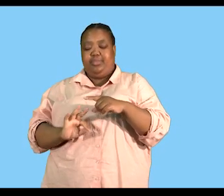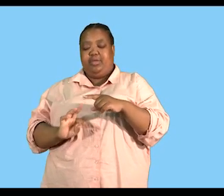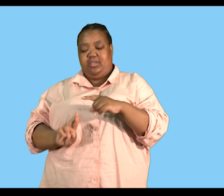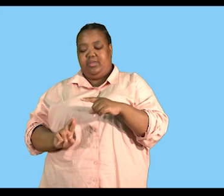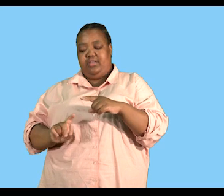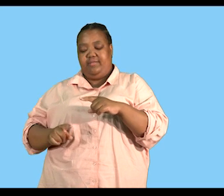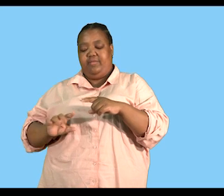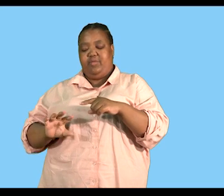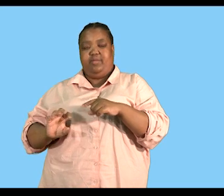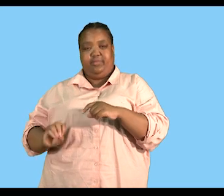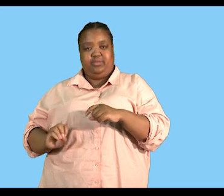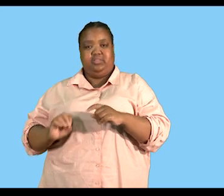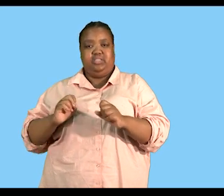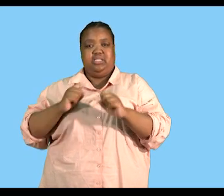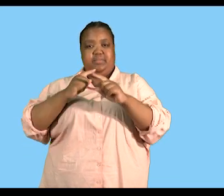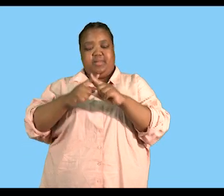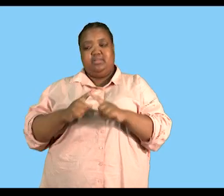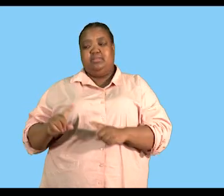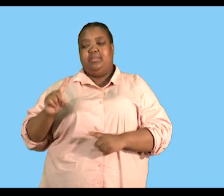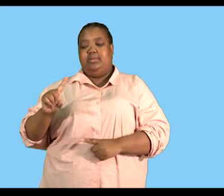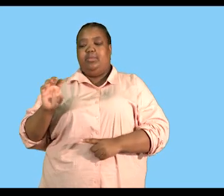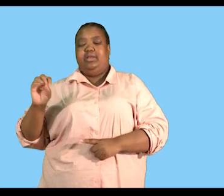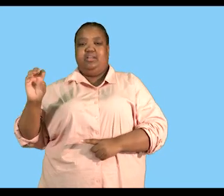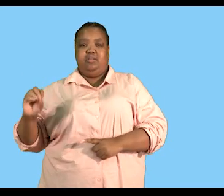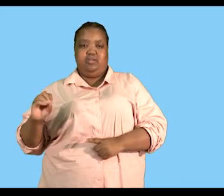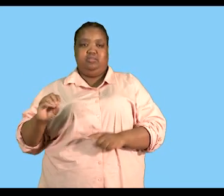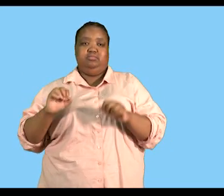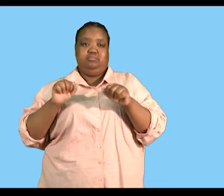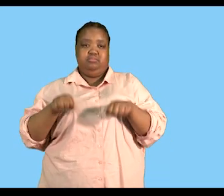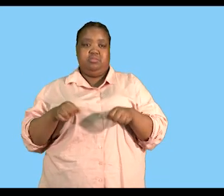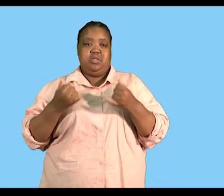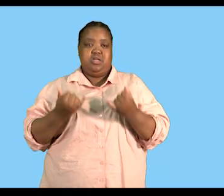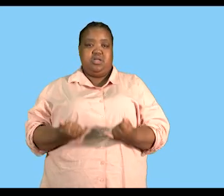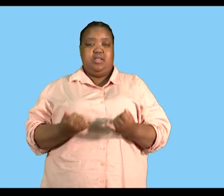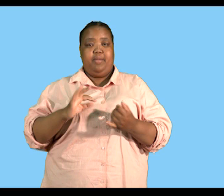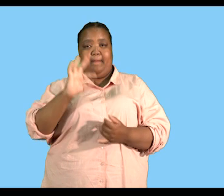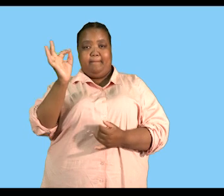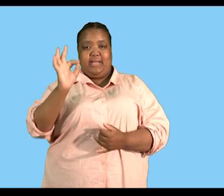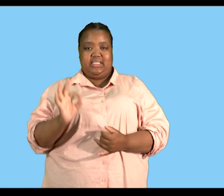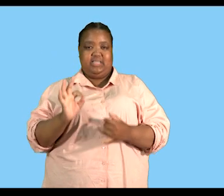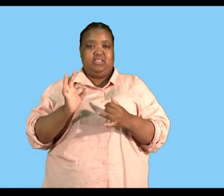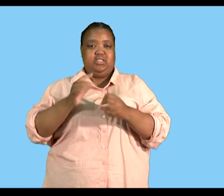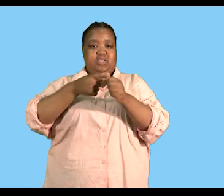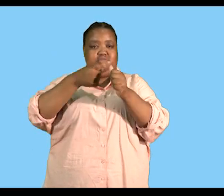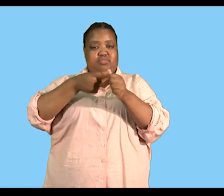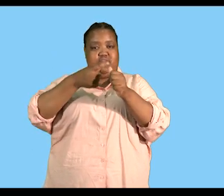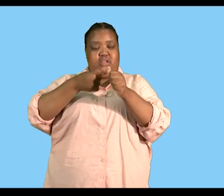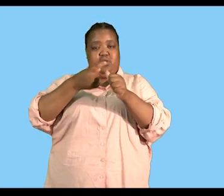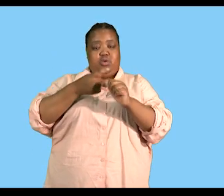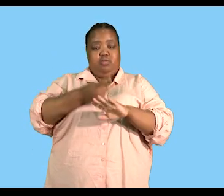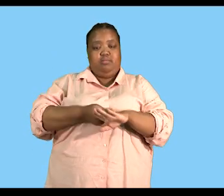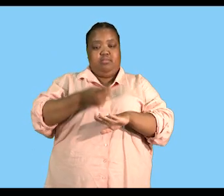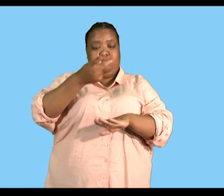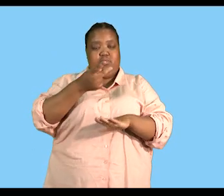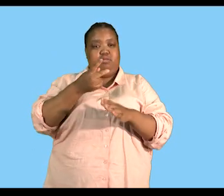rand 50. Then we multiply this by 100 because we are calculating a percentage profit.